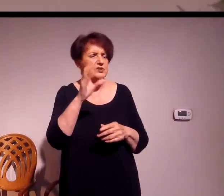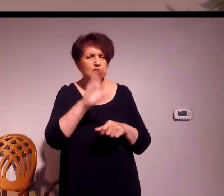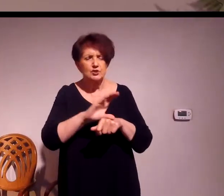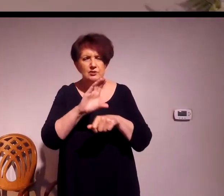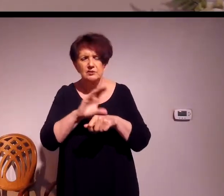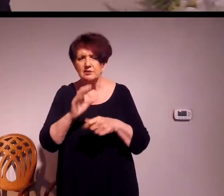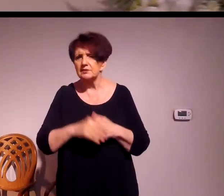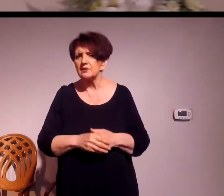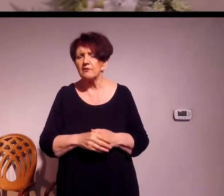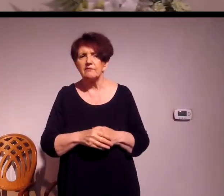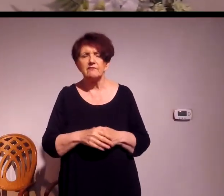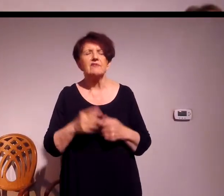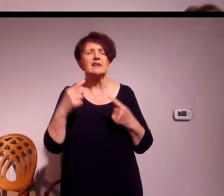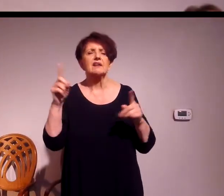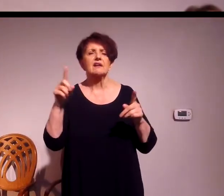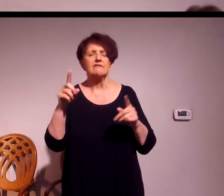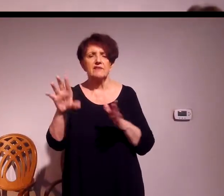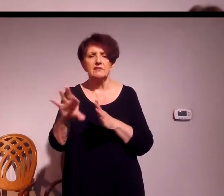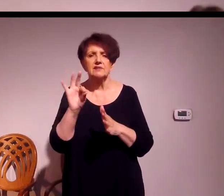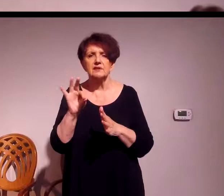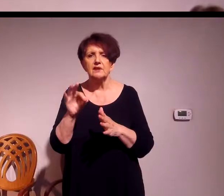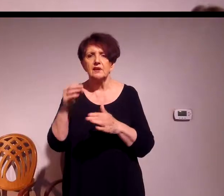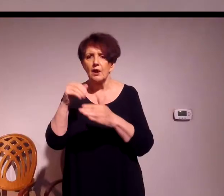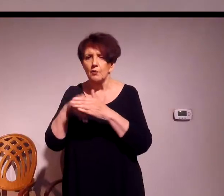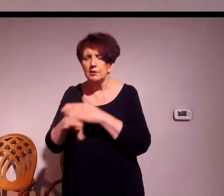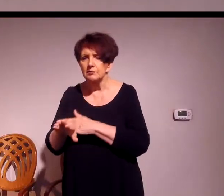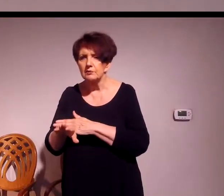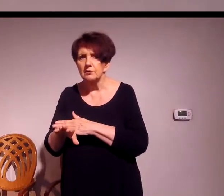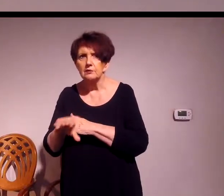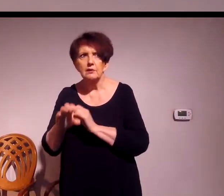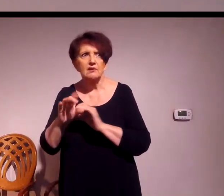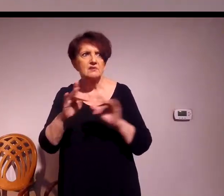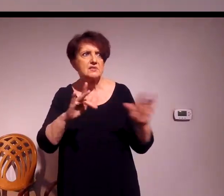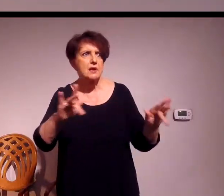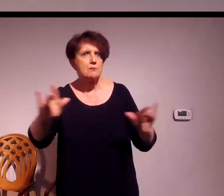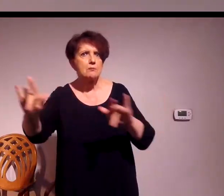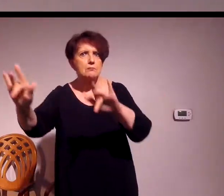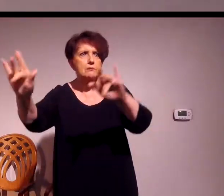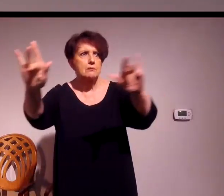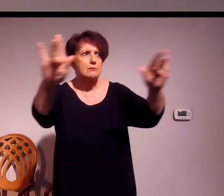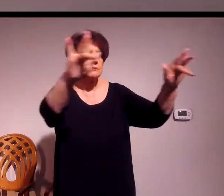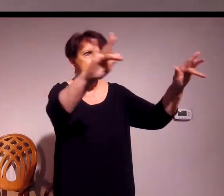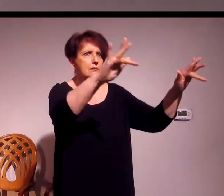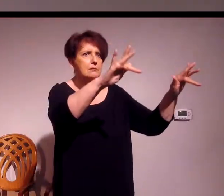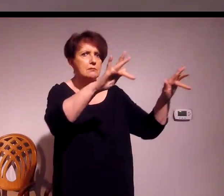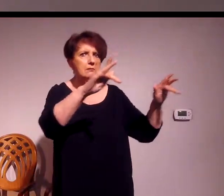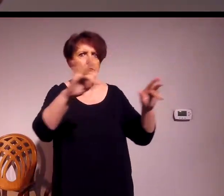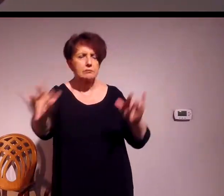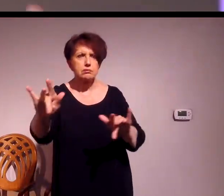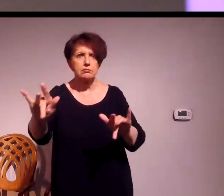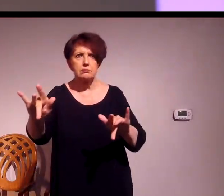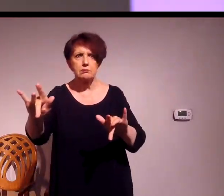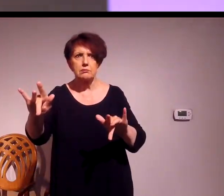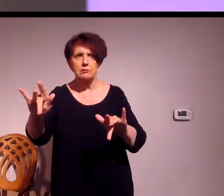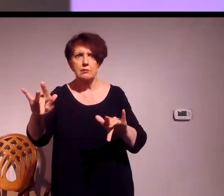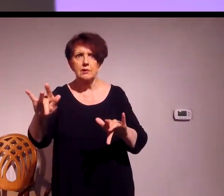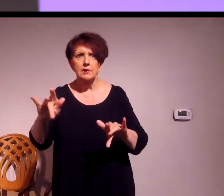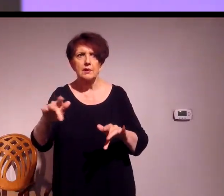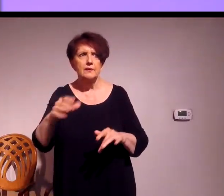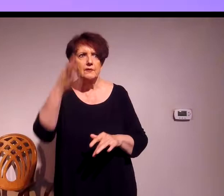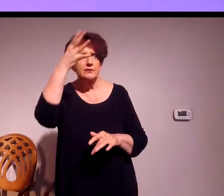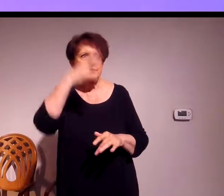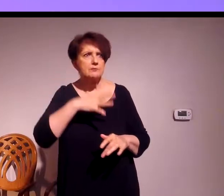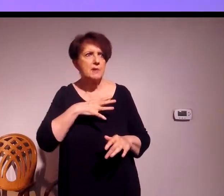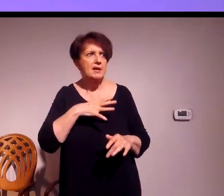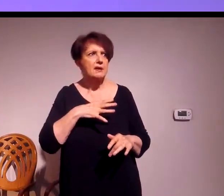church, and there was nobody there. I mean, nobody was in the church. There was a guy way back in the back